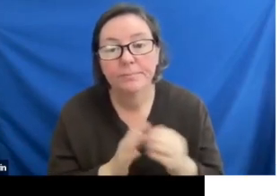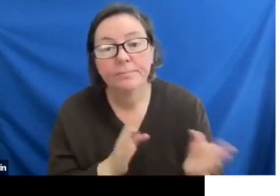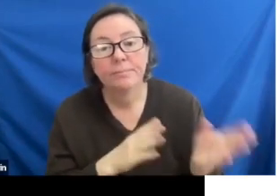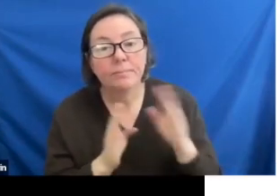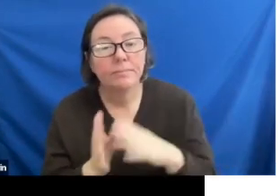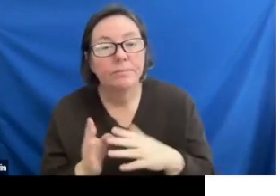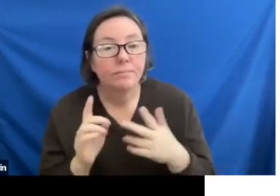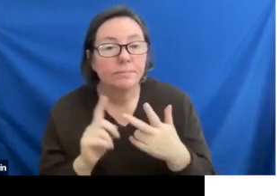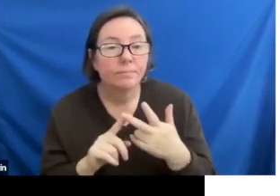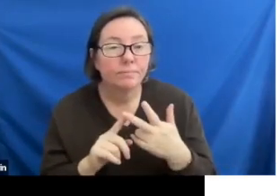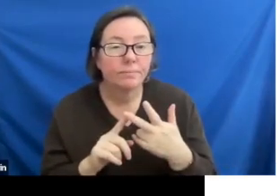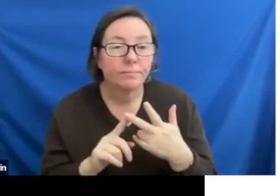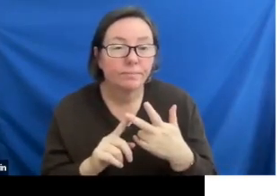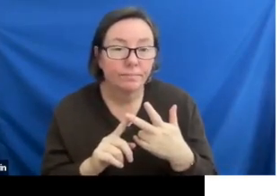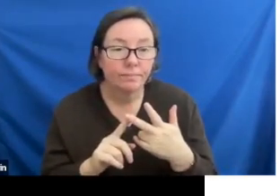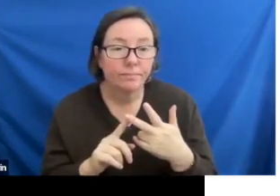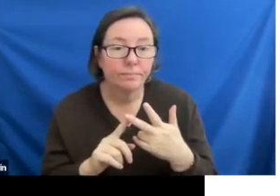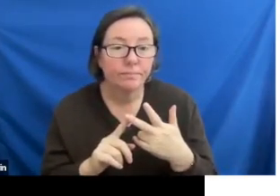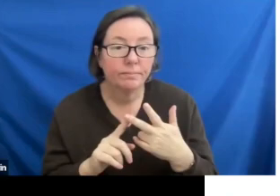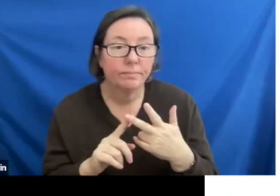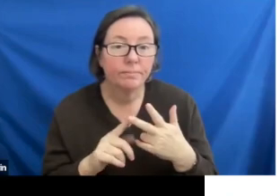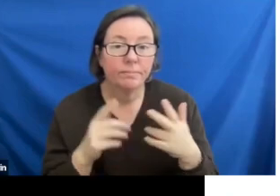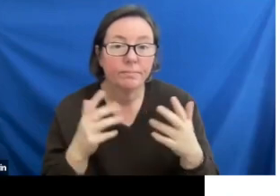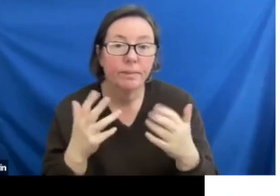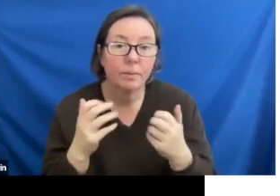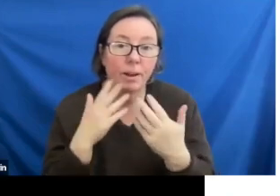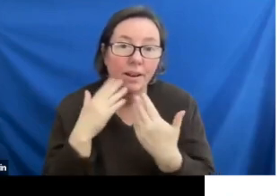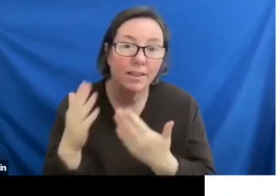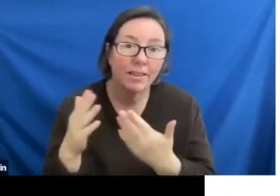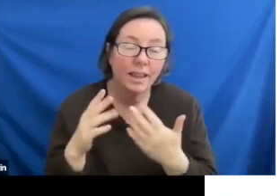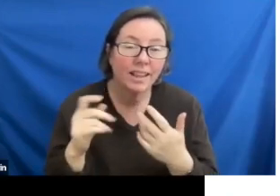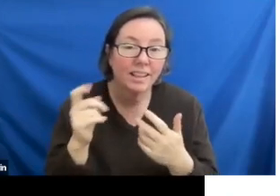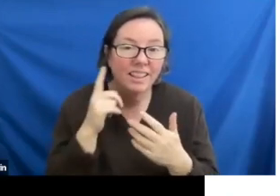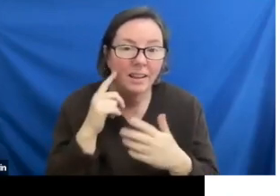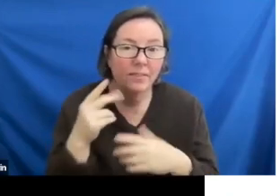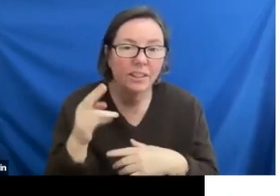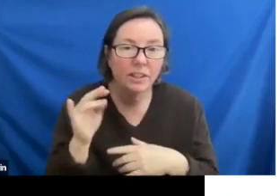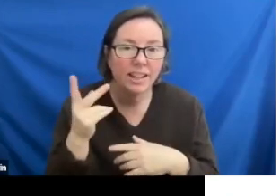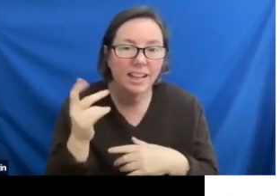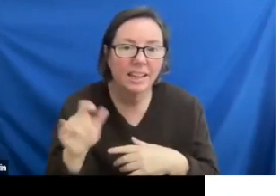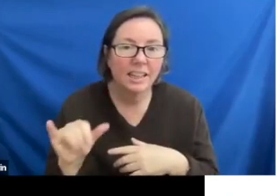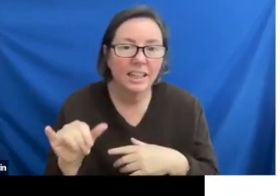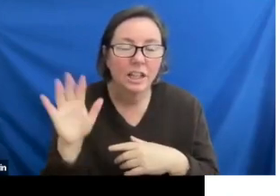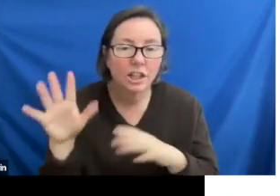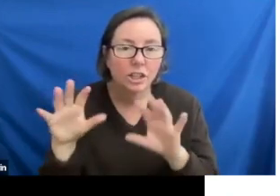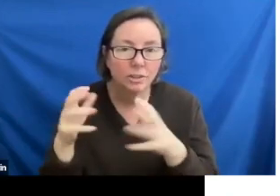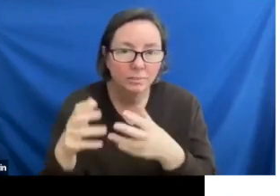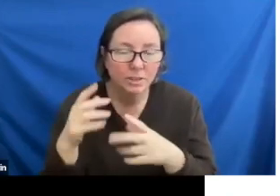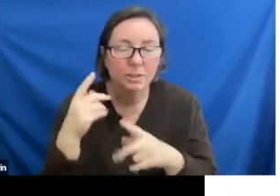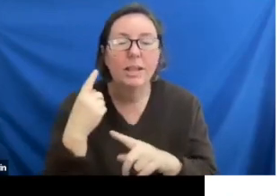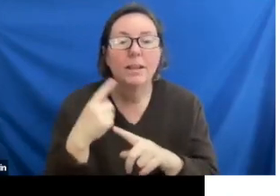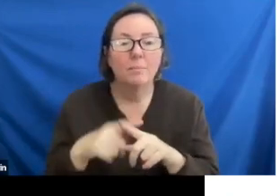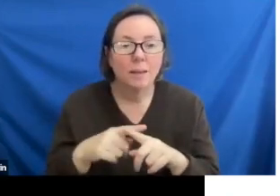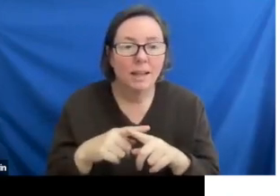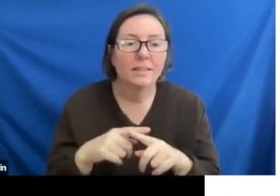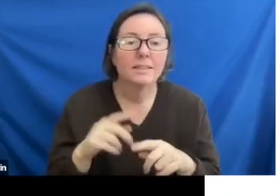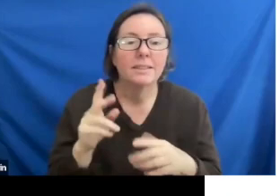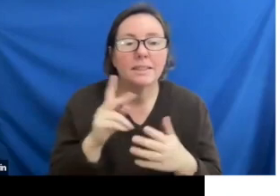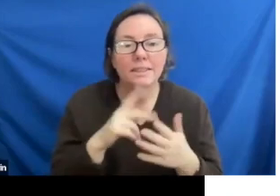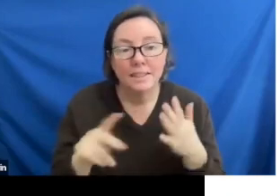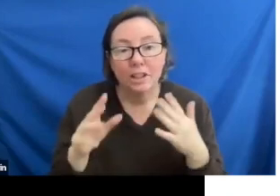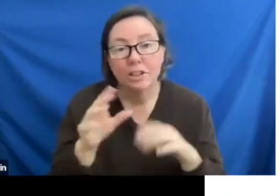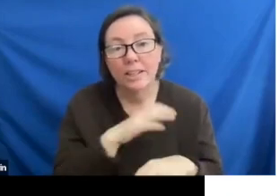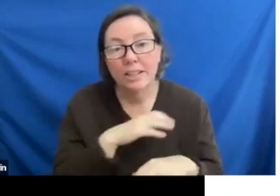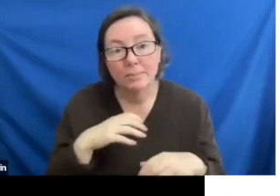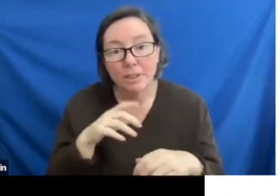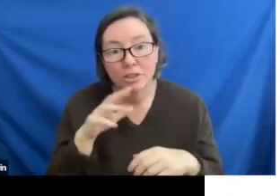Next, we will thank the Healy Driscoll administration, as well as Secretary Tepper and Commissioner Arrigo, who is on the call